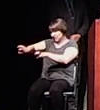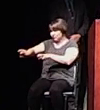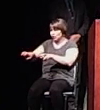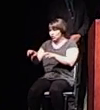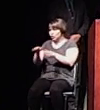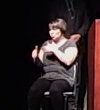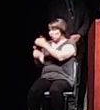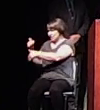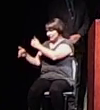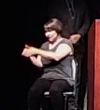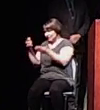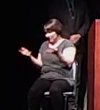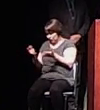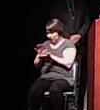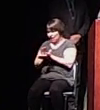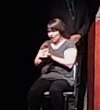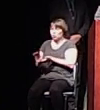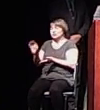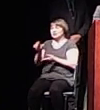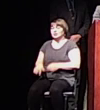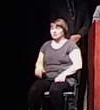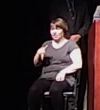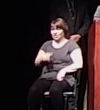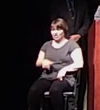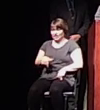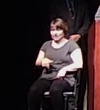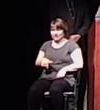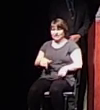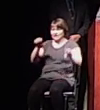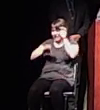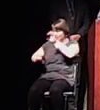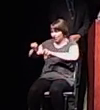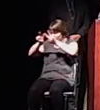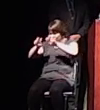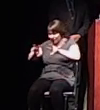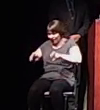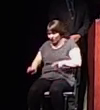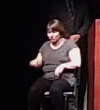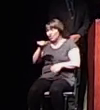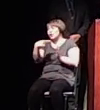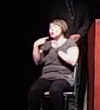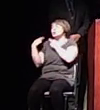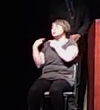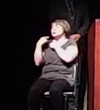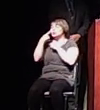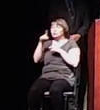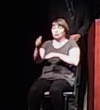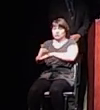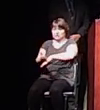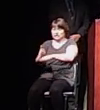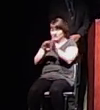Cuesta College. This evaluations analyst is responsible for developing and maintaining an